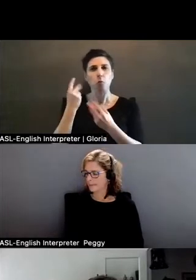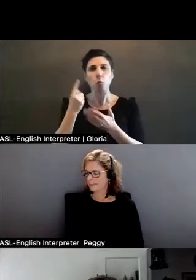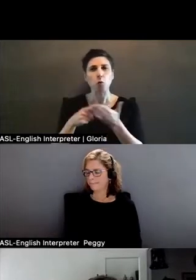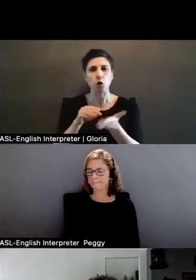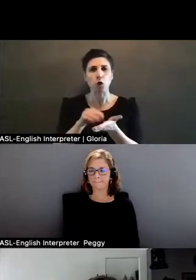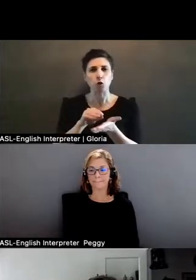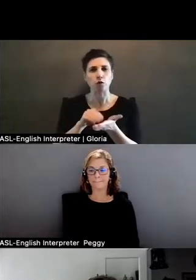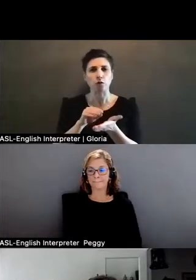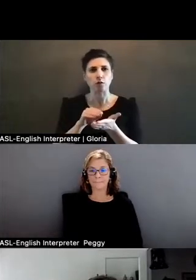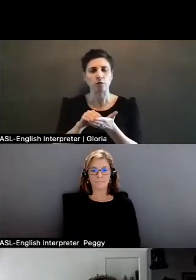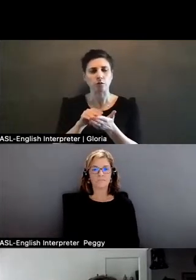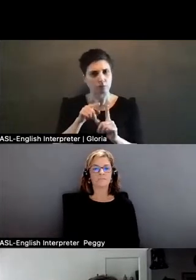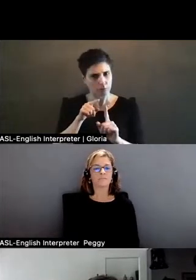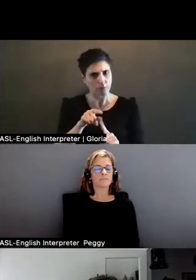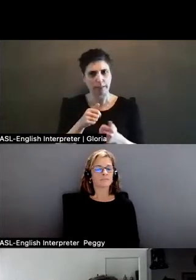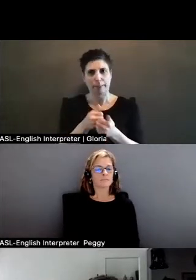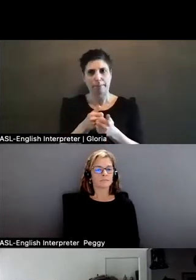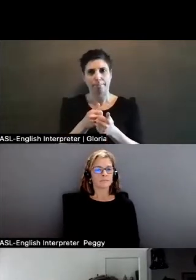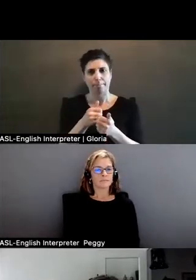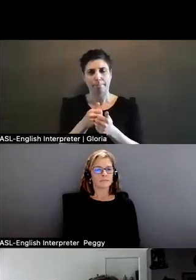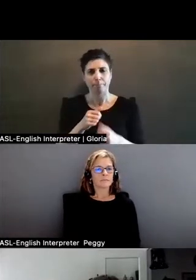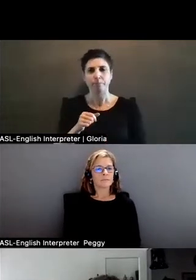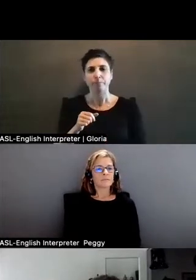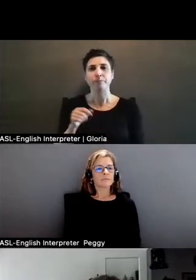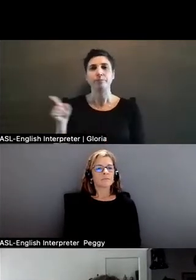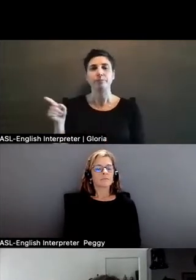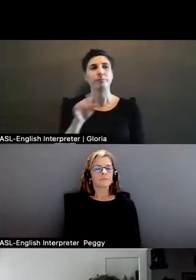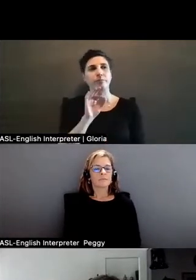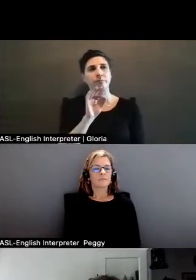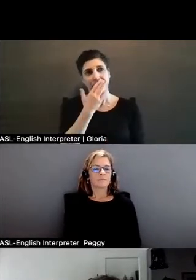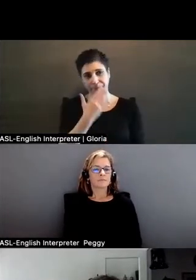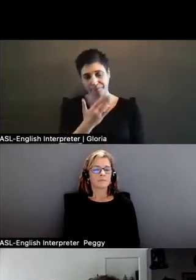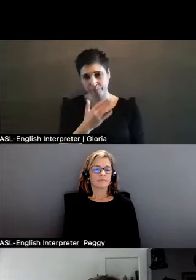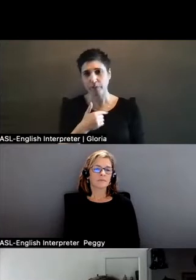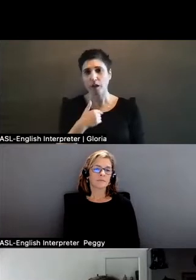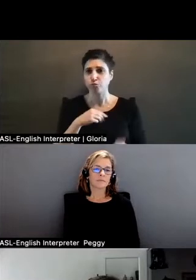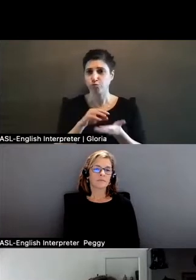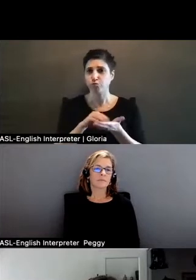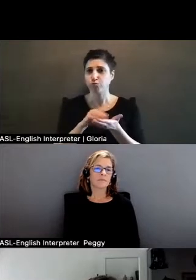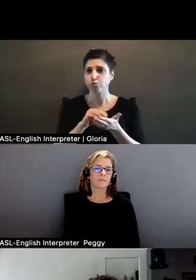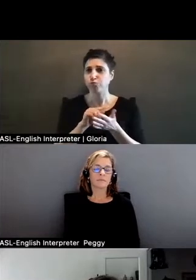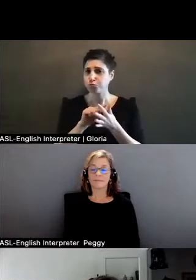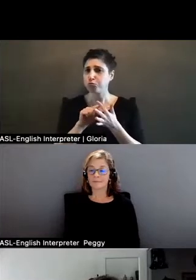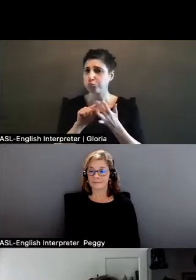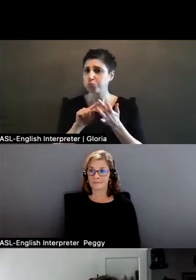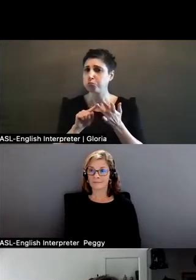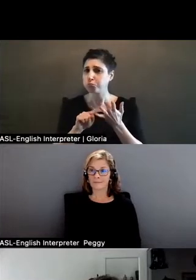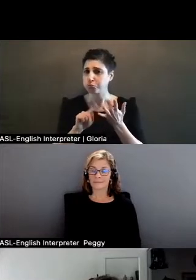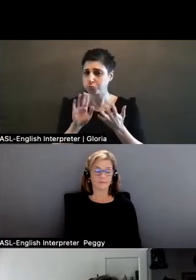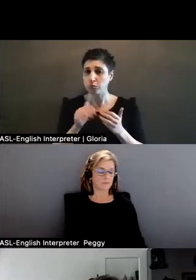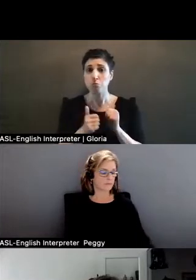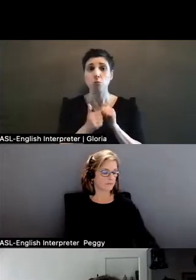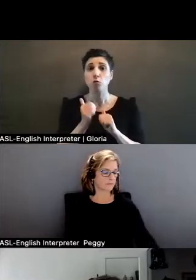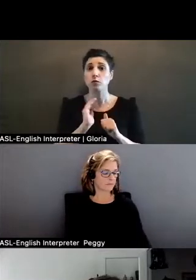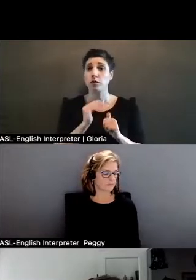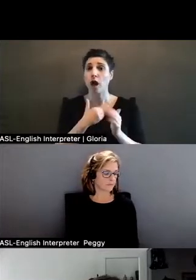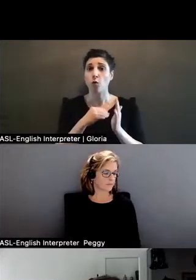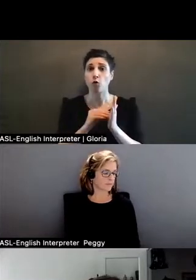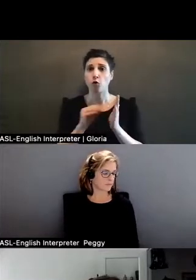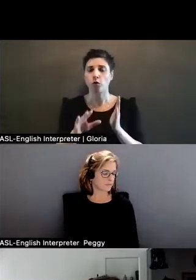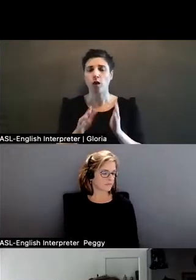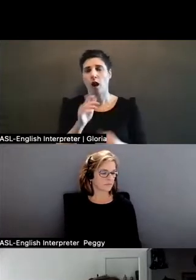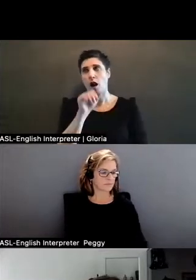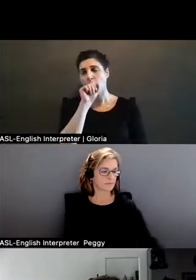Thank you. So we've learned a few things. First is that most of our learners really love